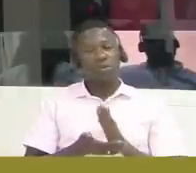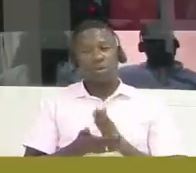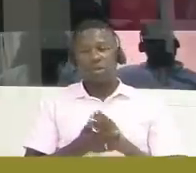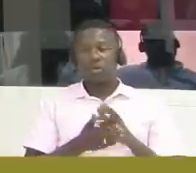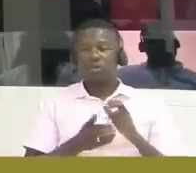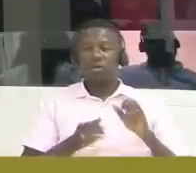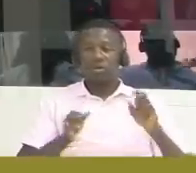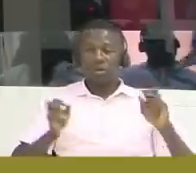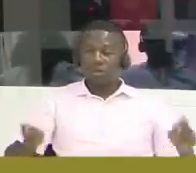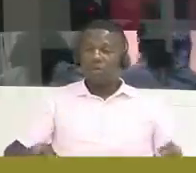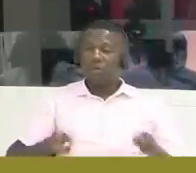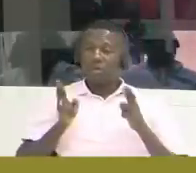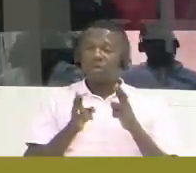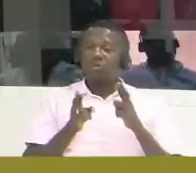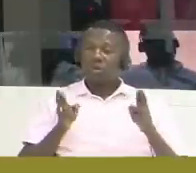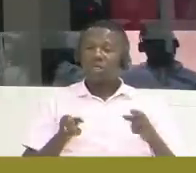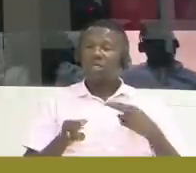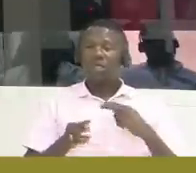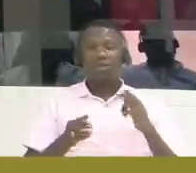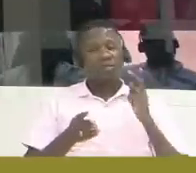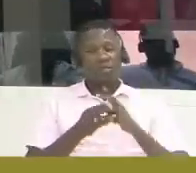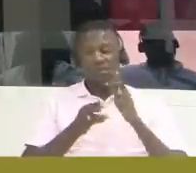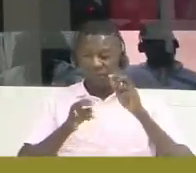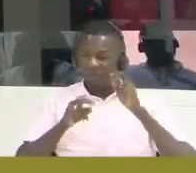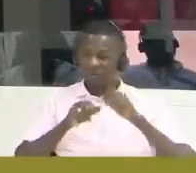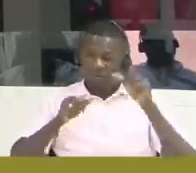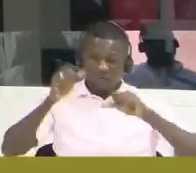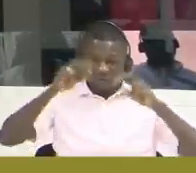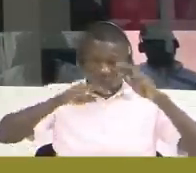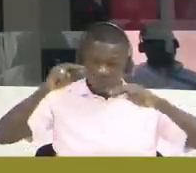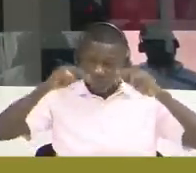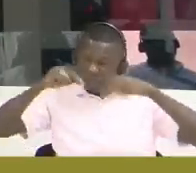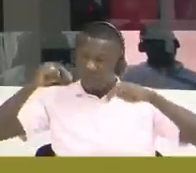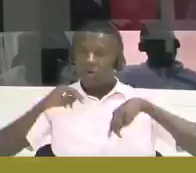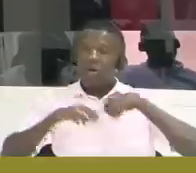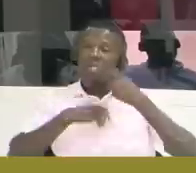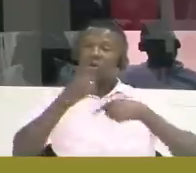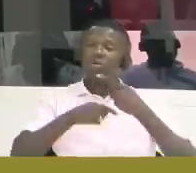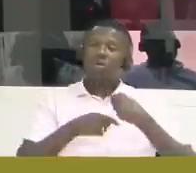a thorough investigation on my husband's killing